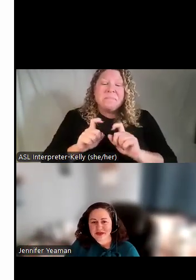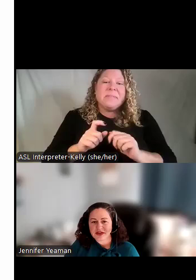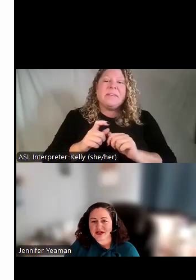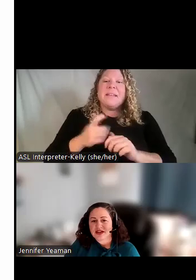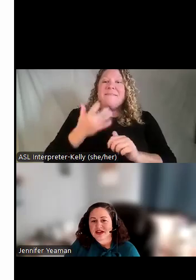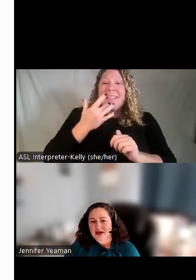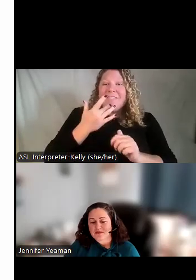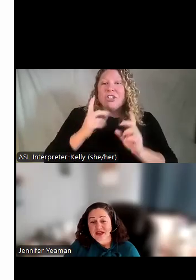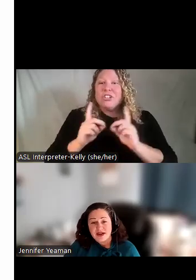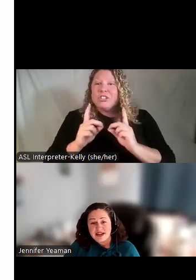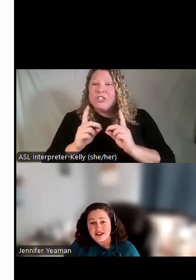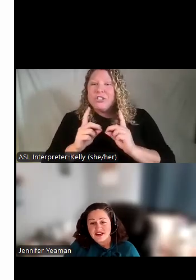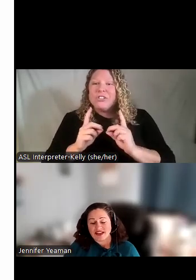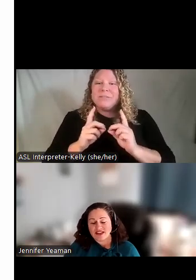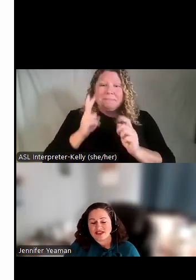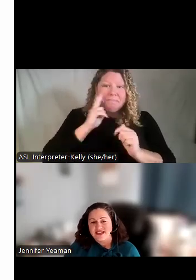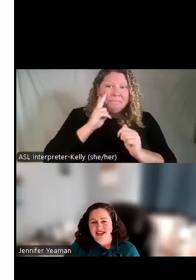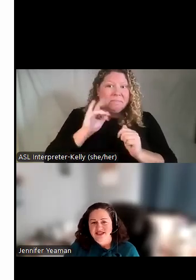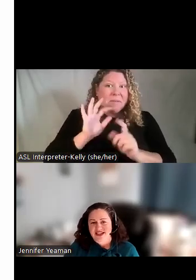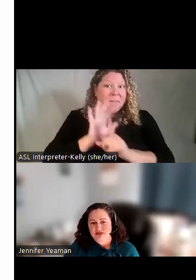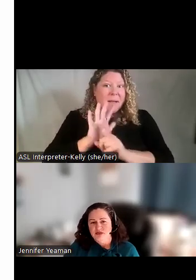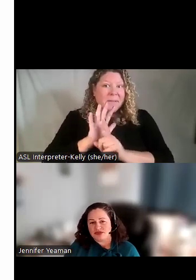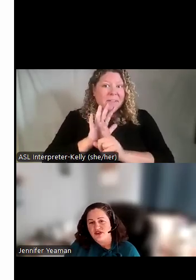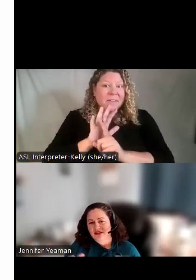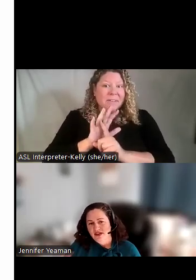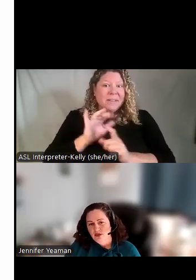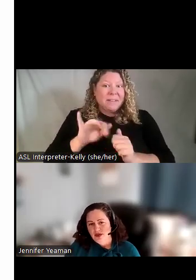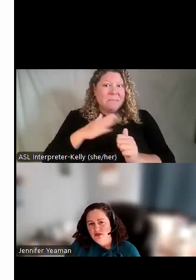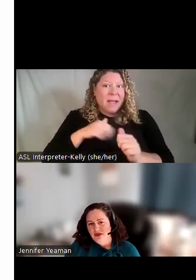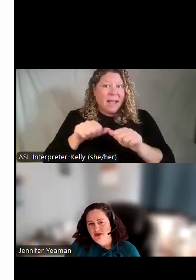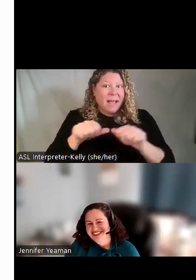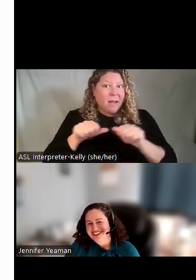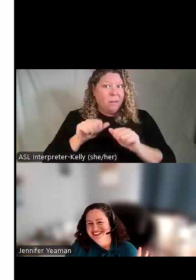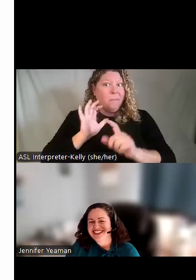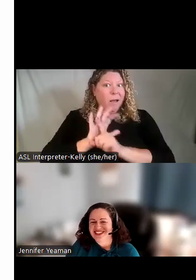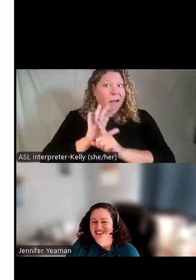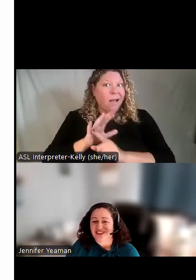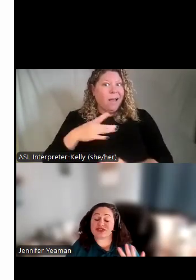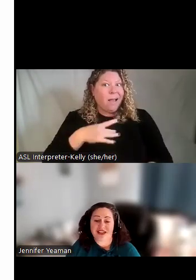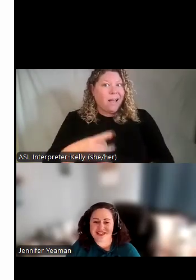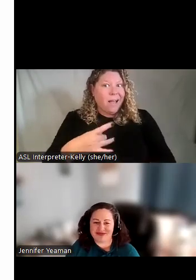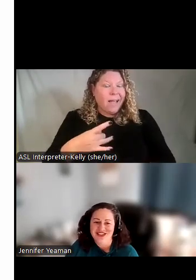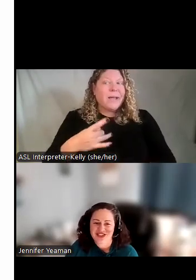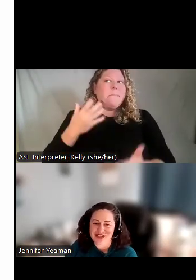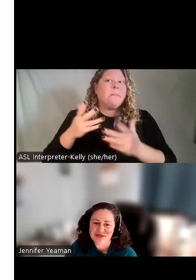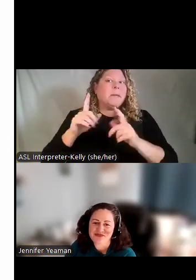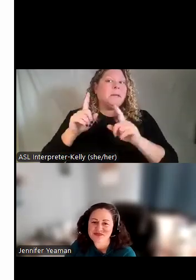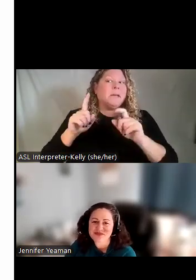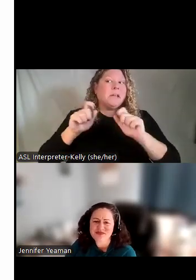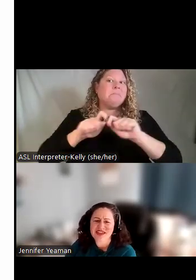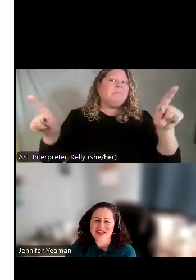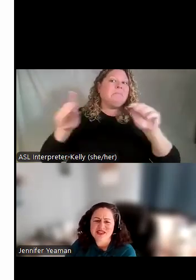be popular in my area and using that as a sample before evaluating whether to test them or to launch them